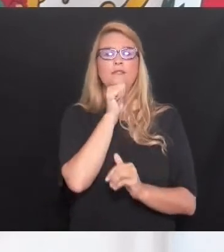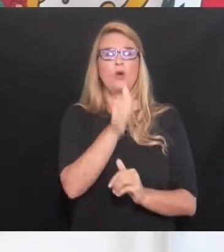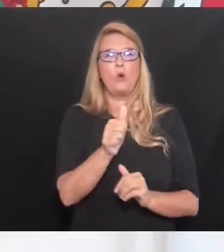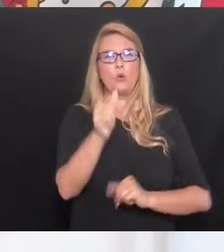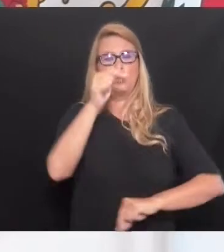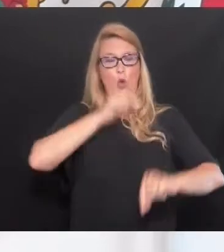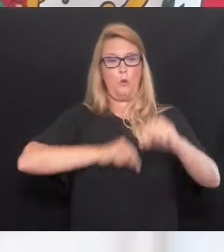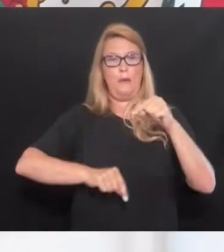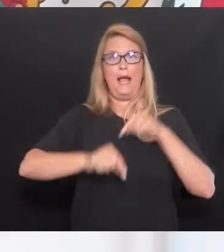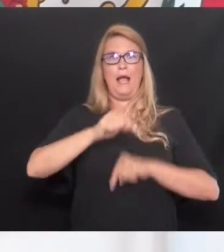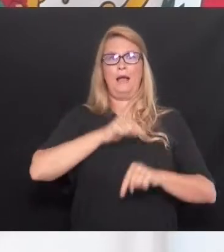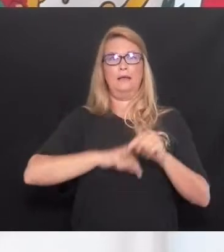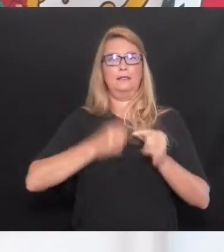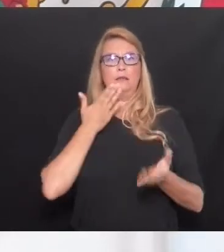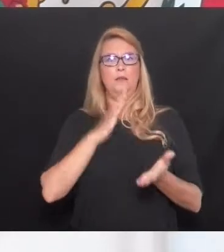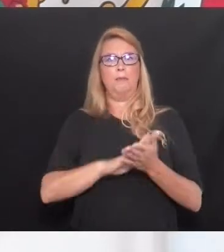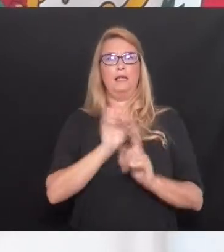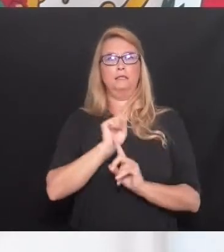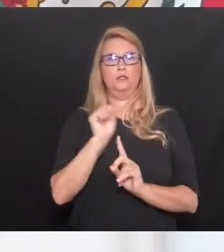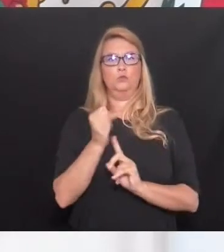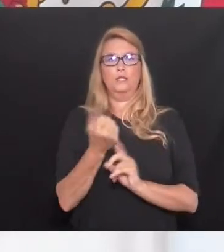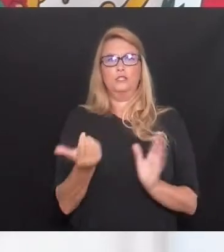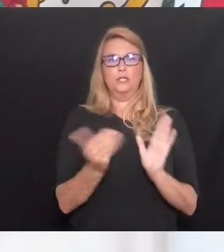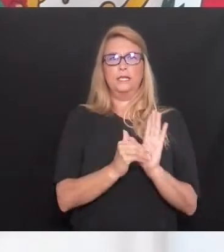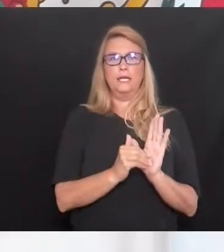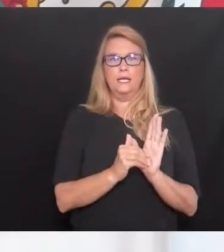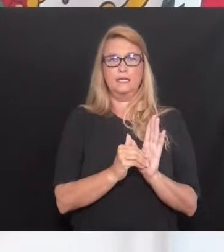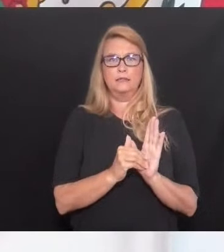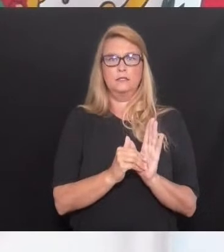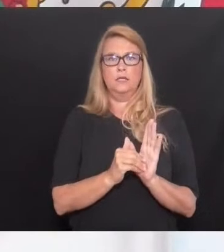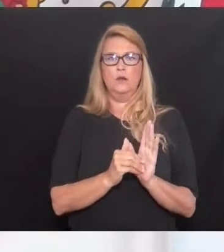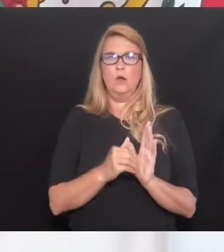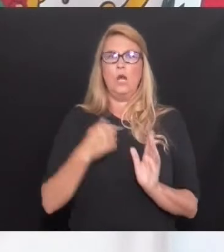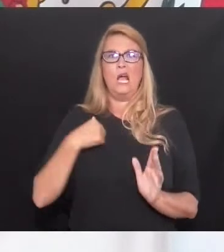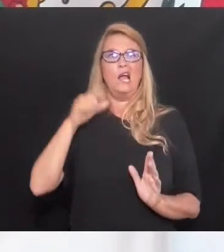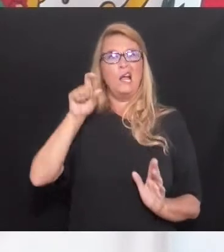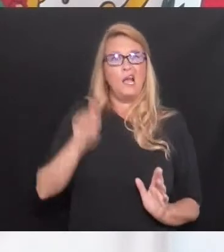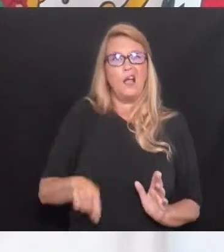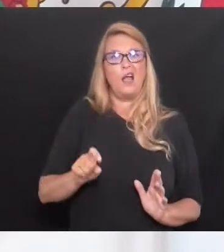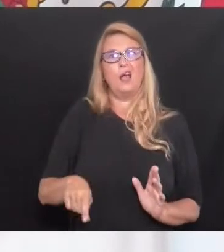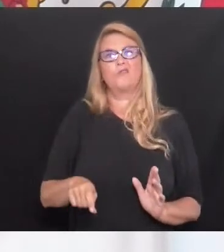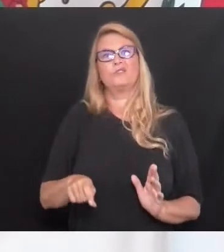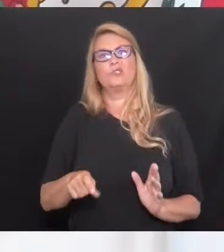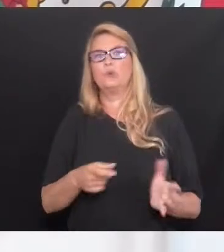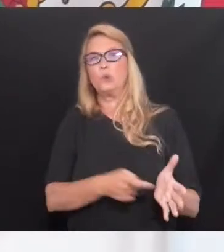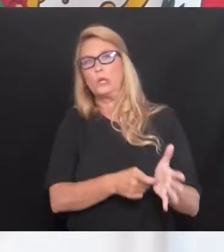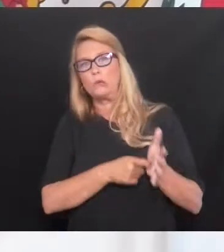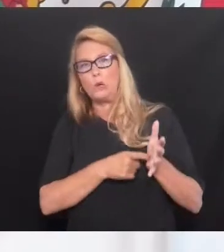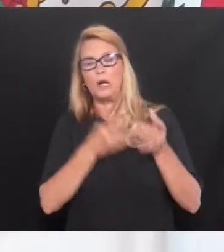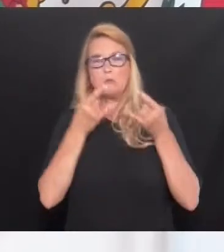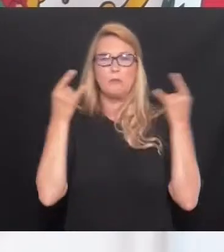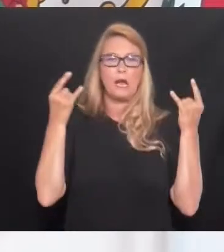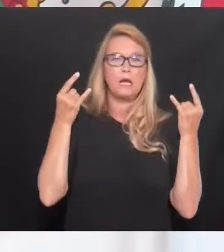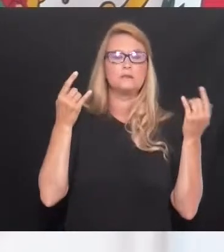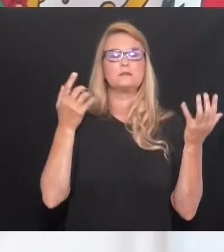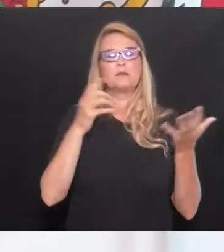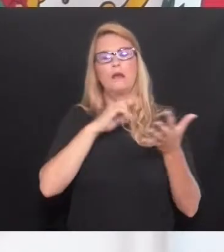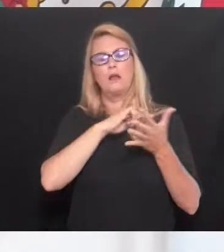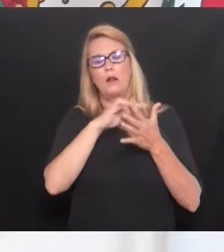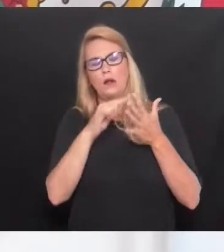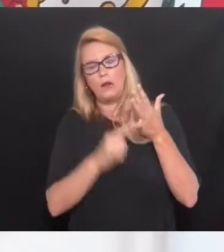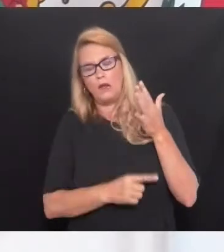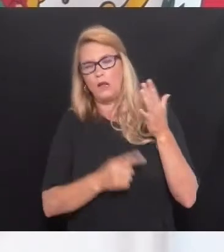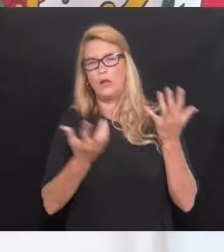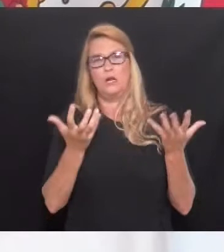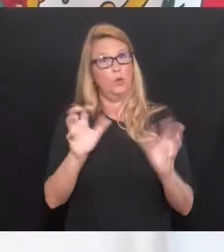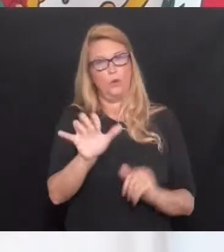the situation to where we have to revisit and we have to move in a positive way as far as masks or whatever it